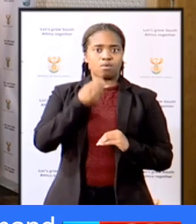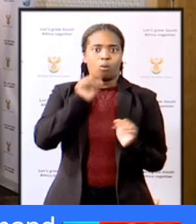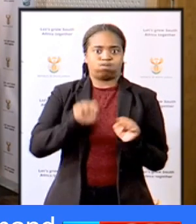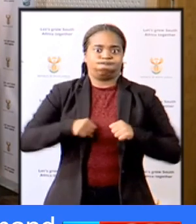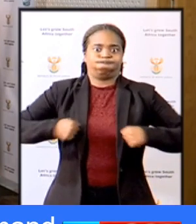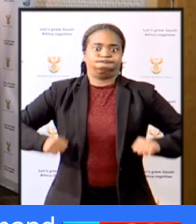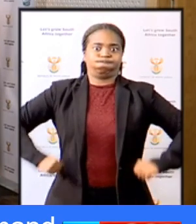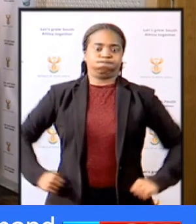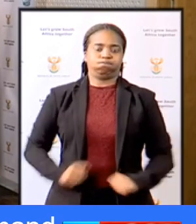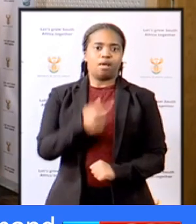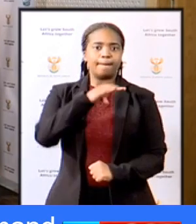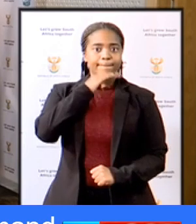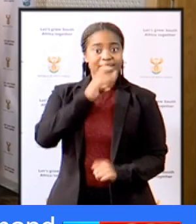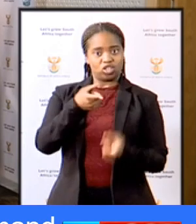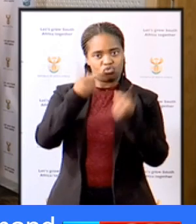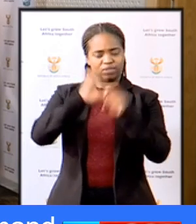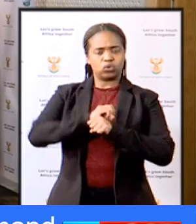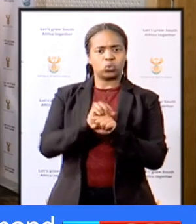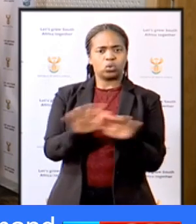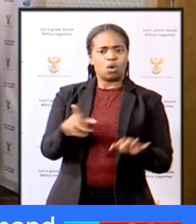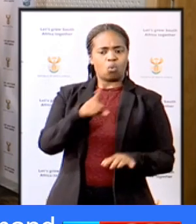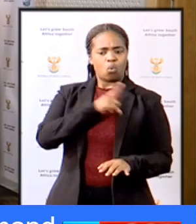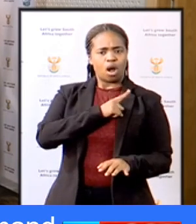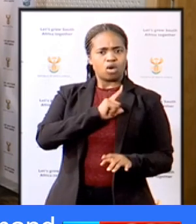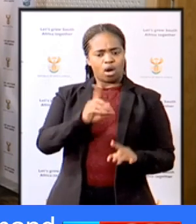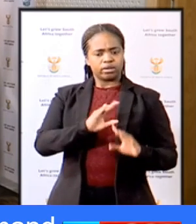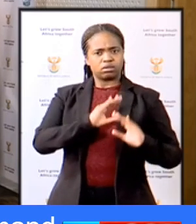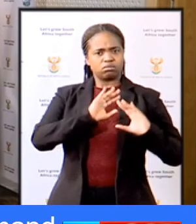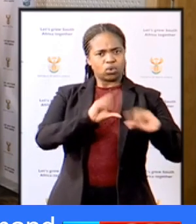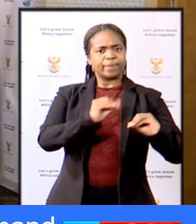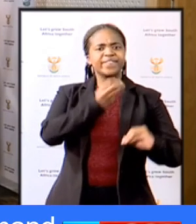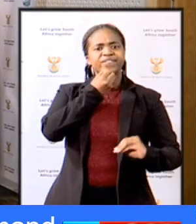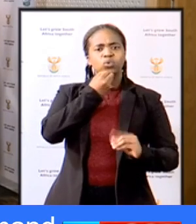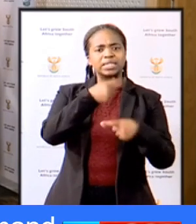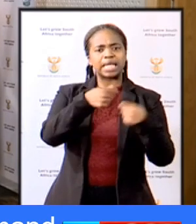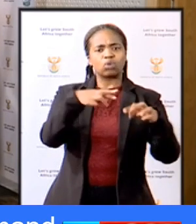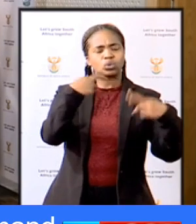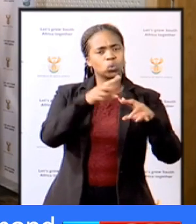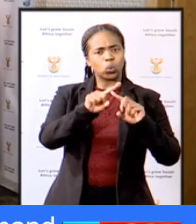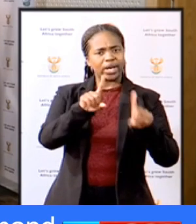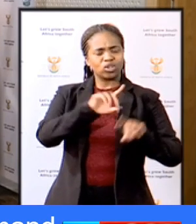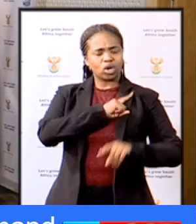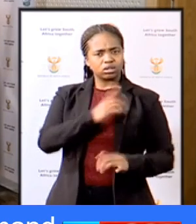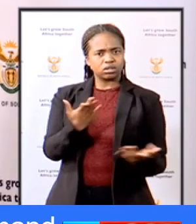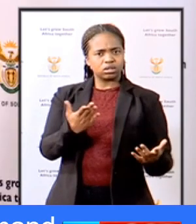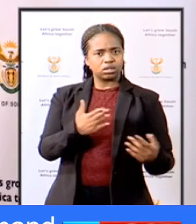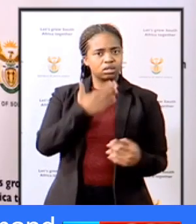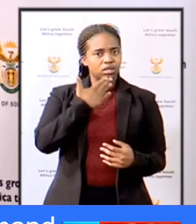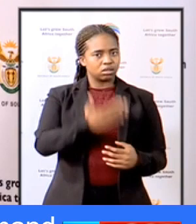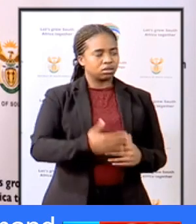possible outcomes as cited for the ban on cigarettes? That's all. Thank you, Minister.